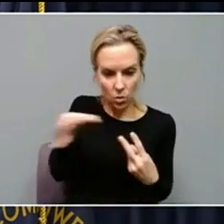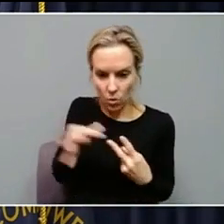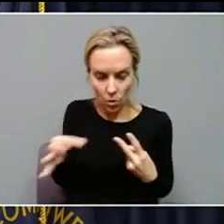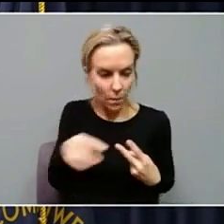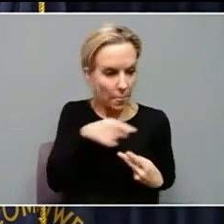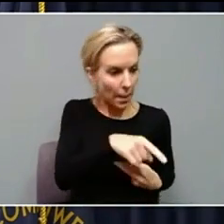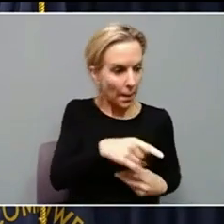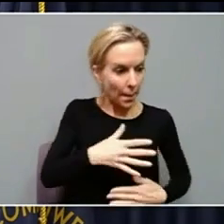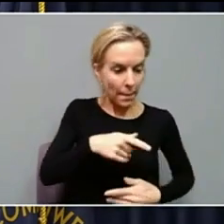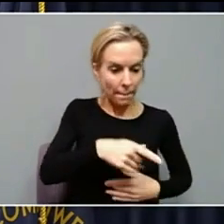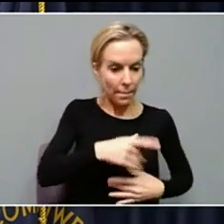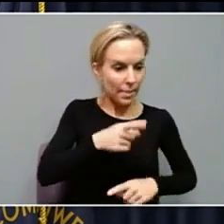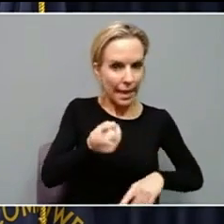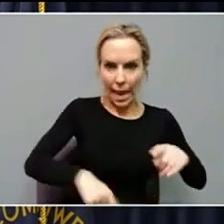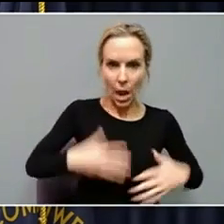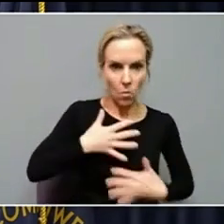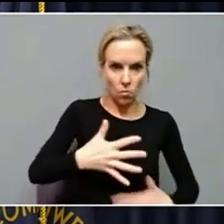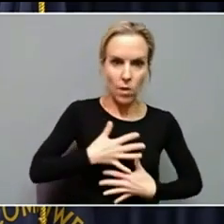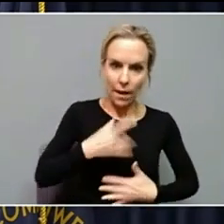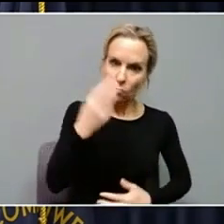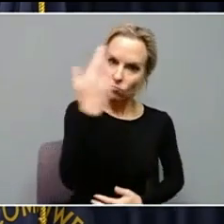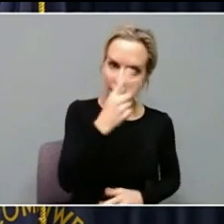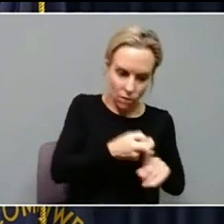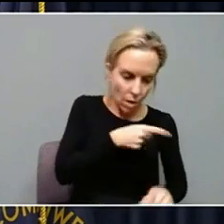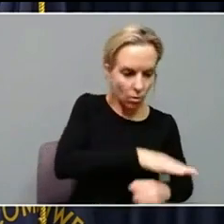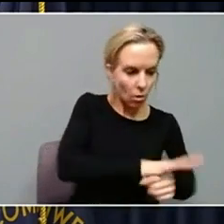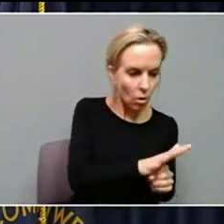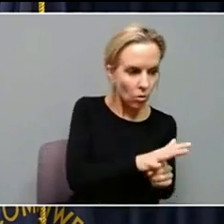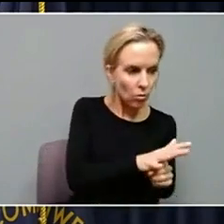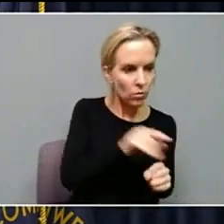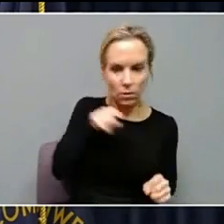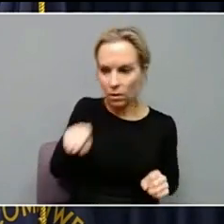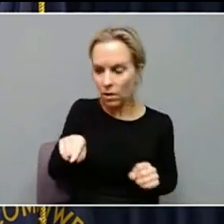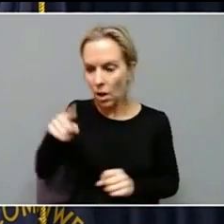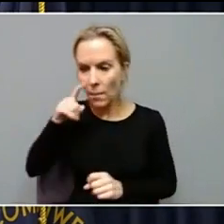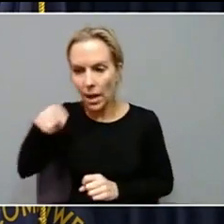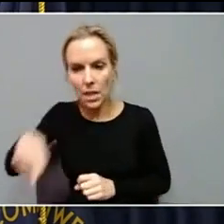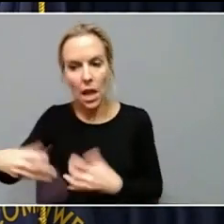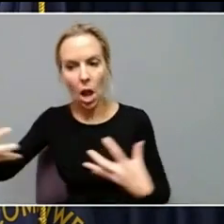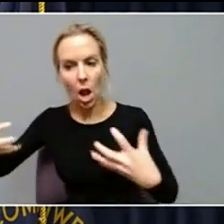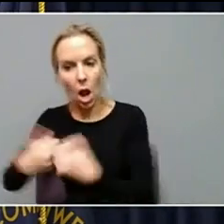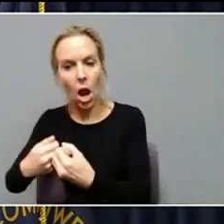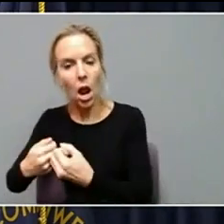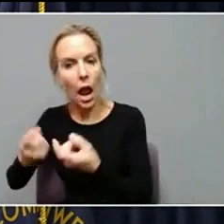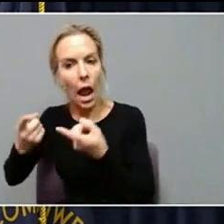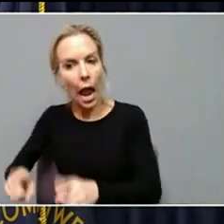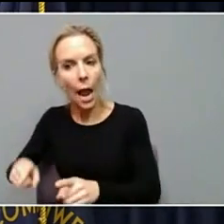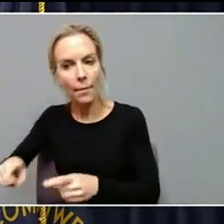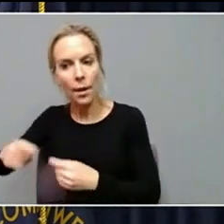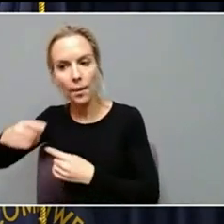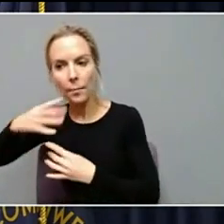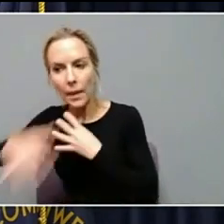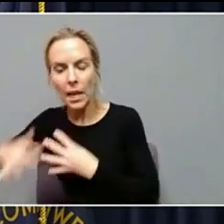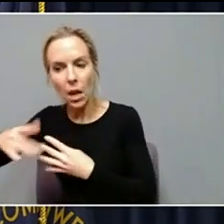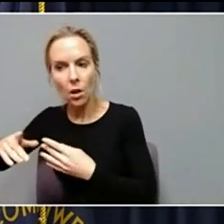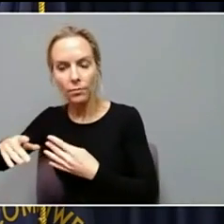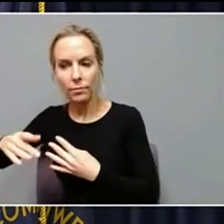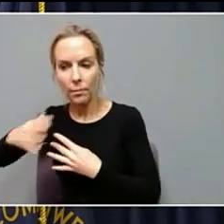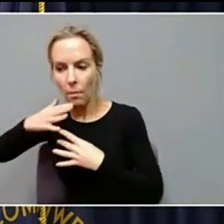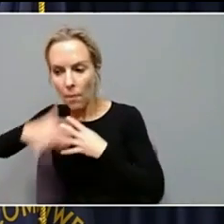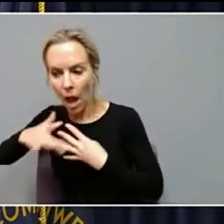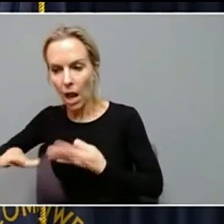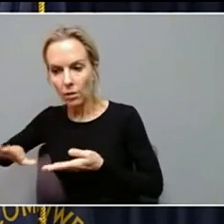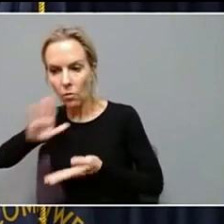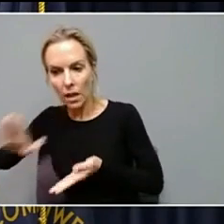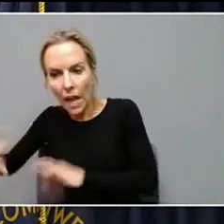because of COVID or treat a patient who's bleeding out because of a car accident. But that is the strain that our hospitals